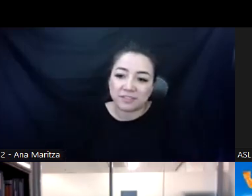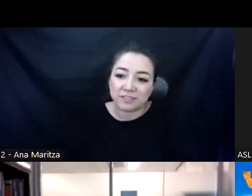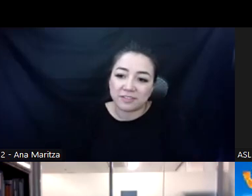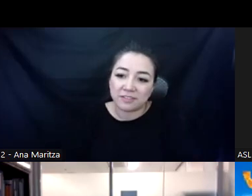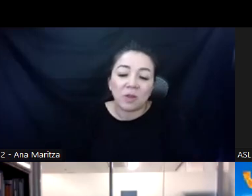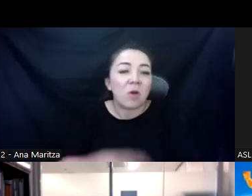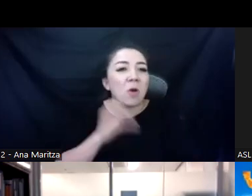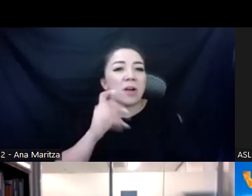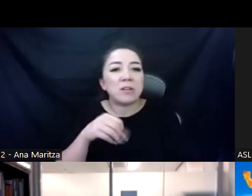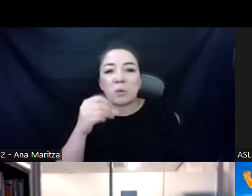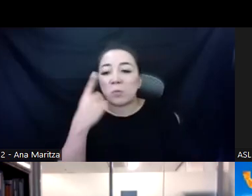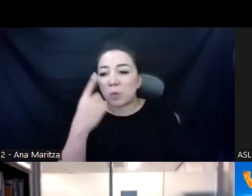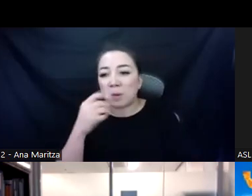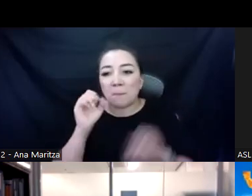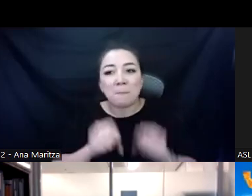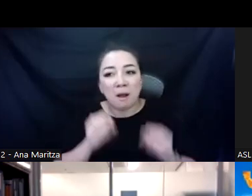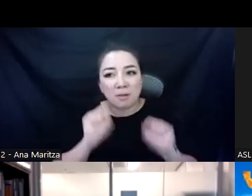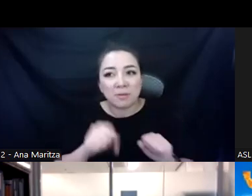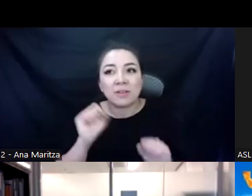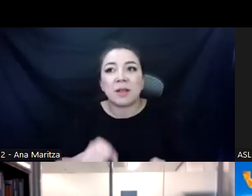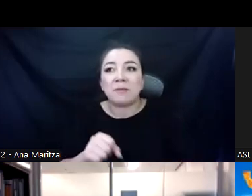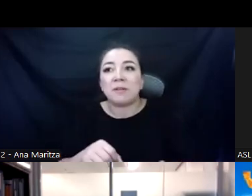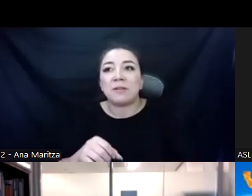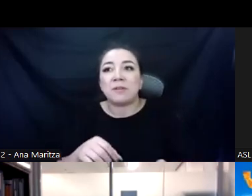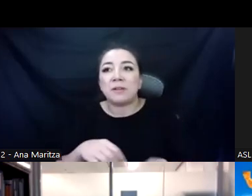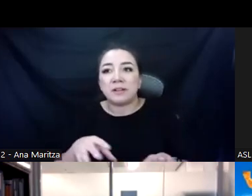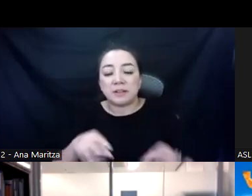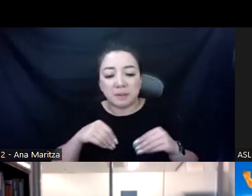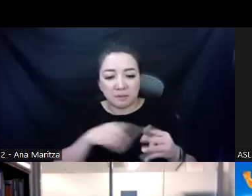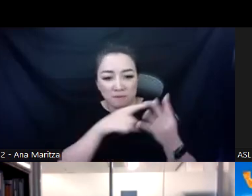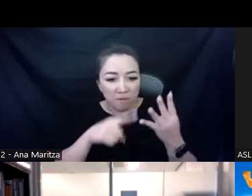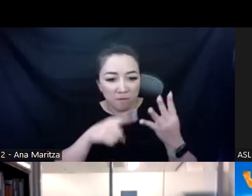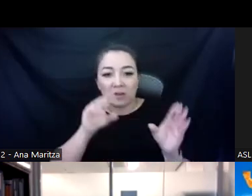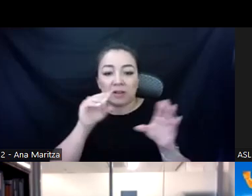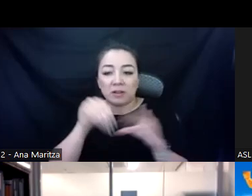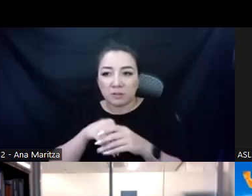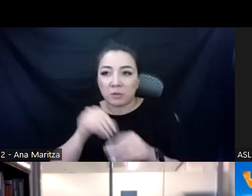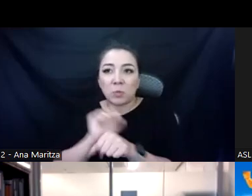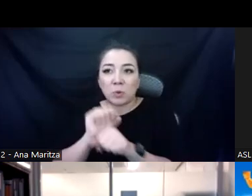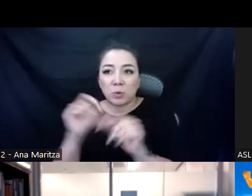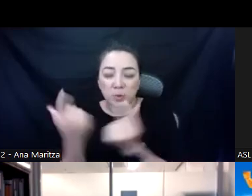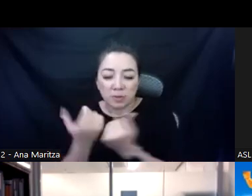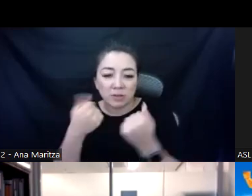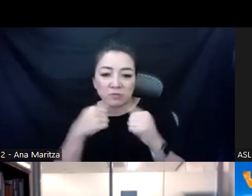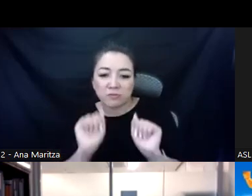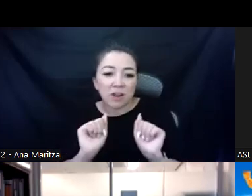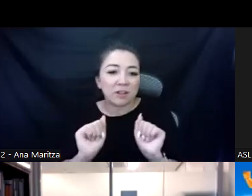Okay, so one possibility could be we could take all 4 into the work group that's going to try